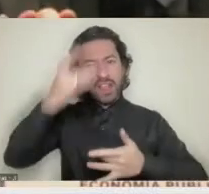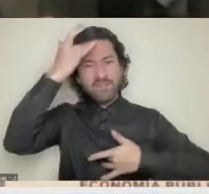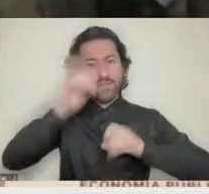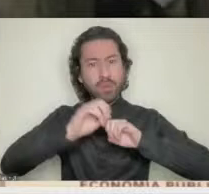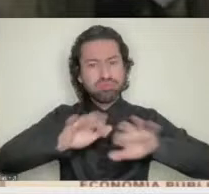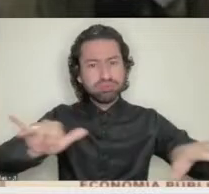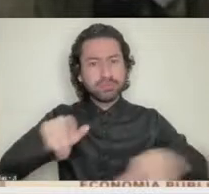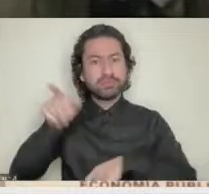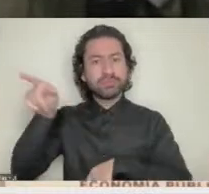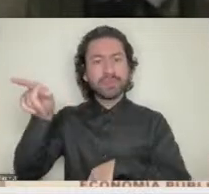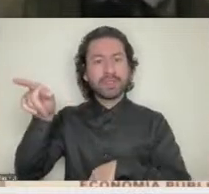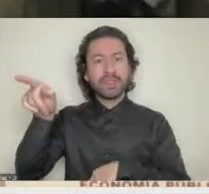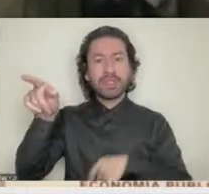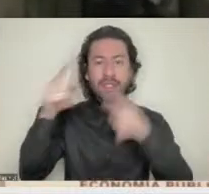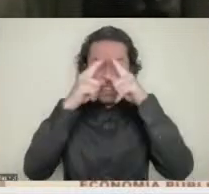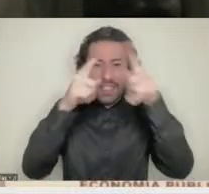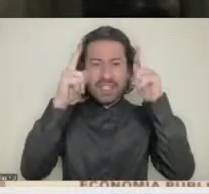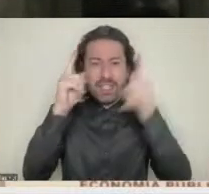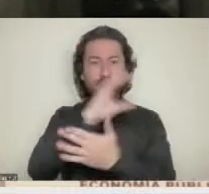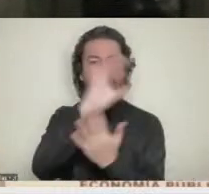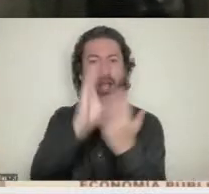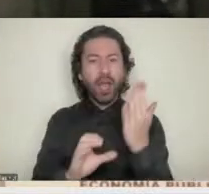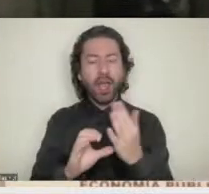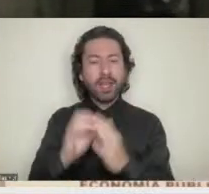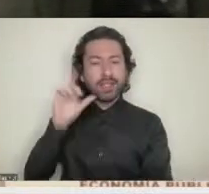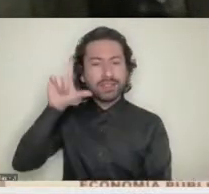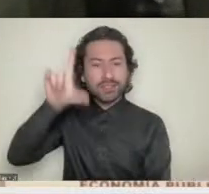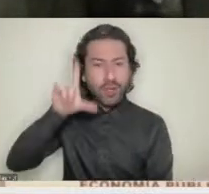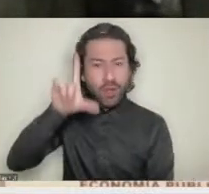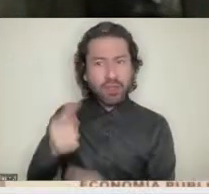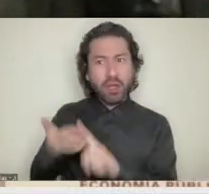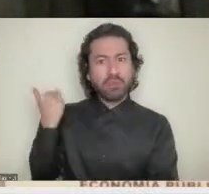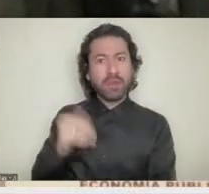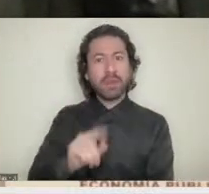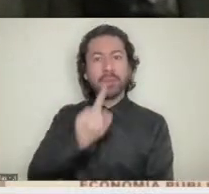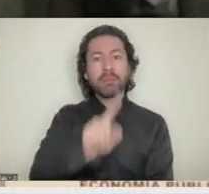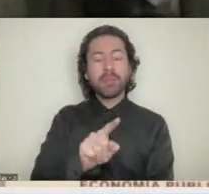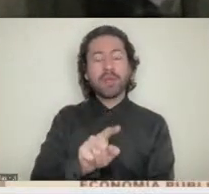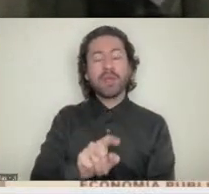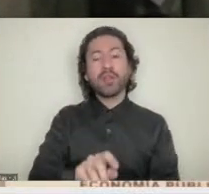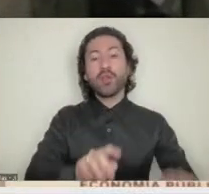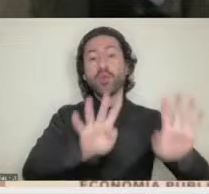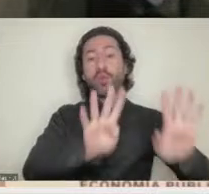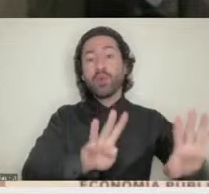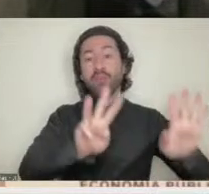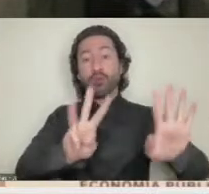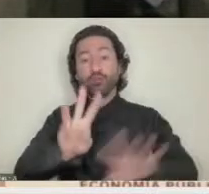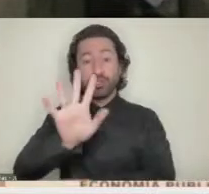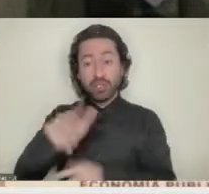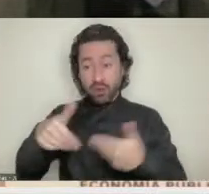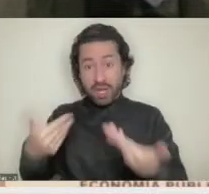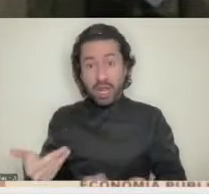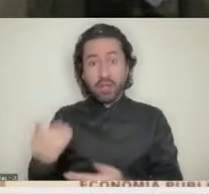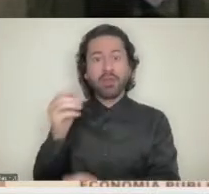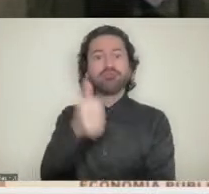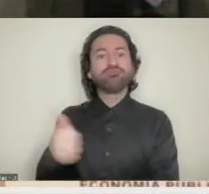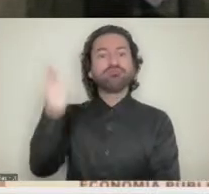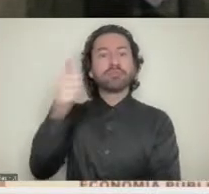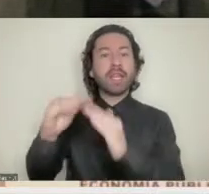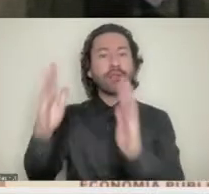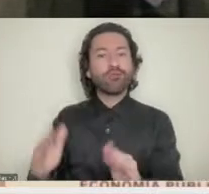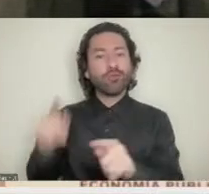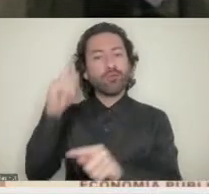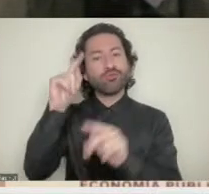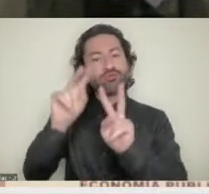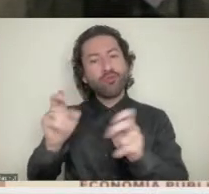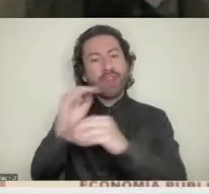of epidemiology at the University College London, where he has been since 1985. He is at present the